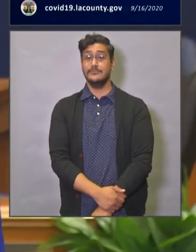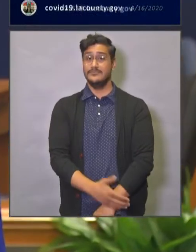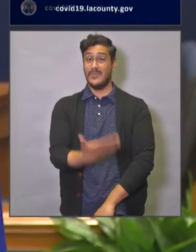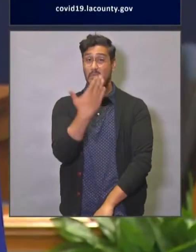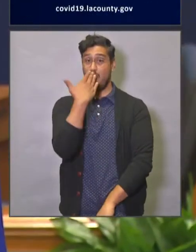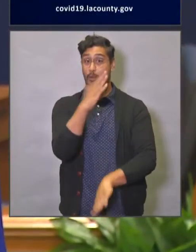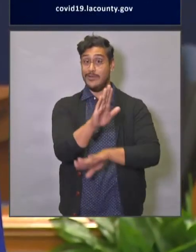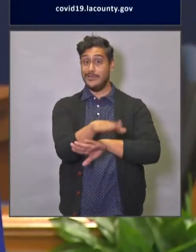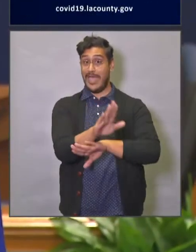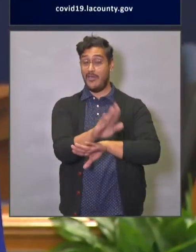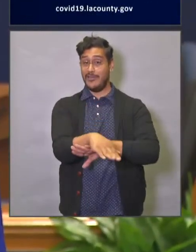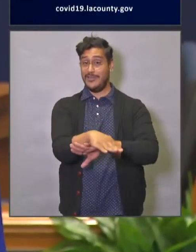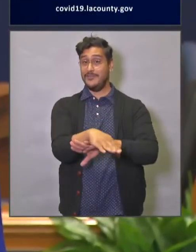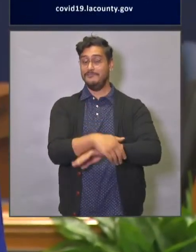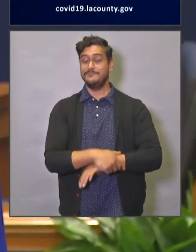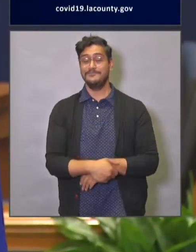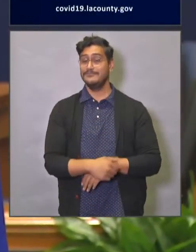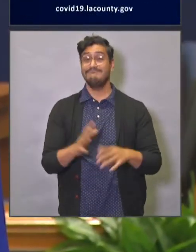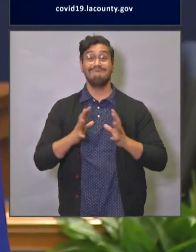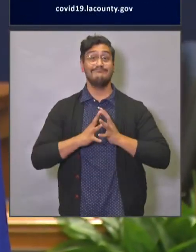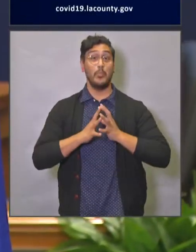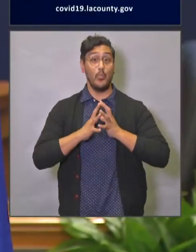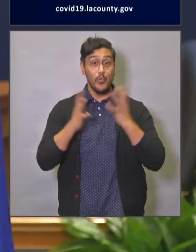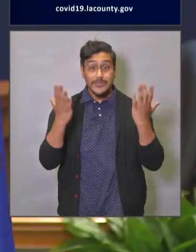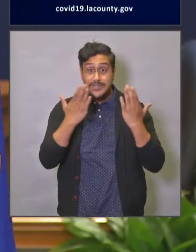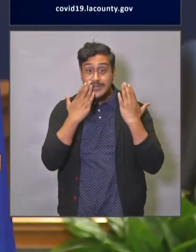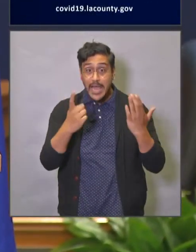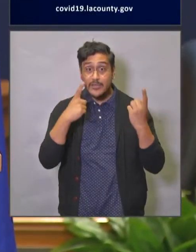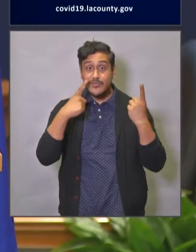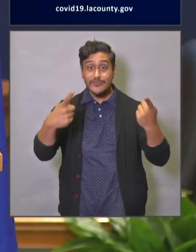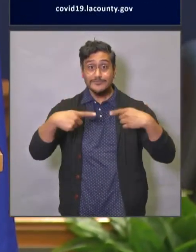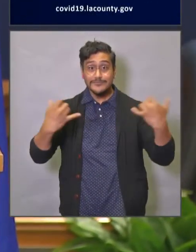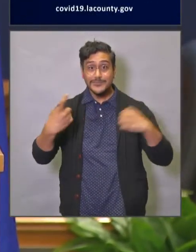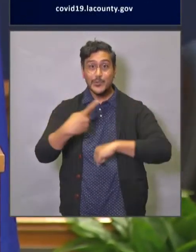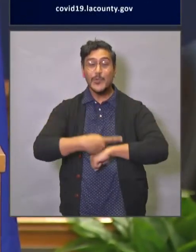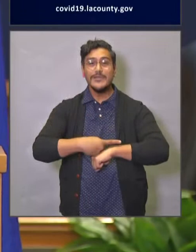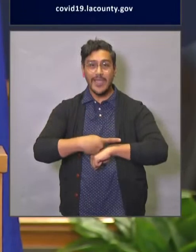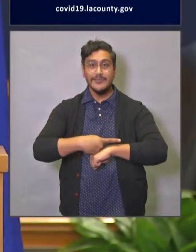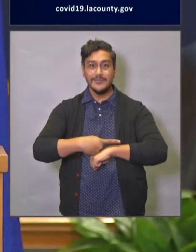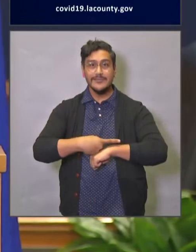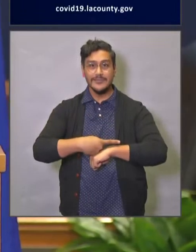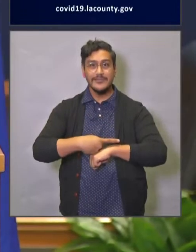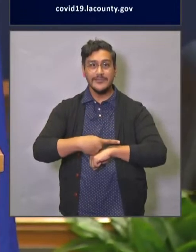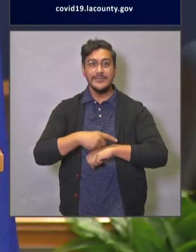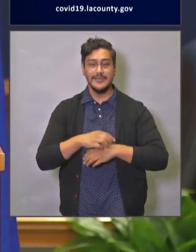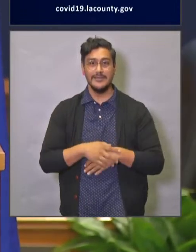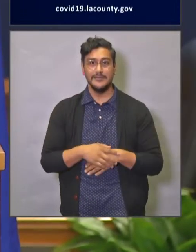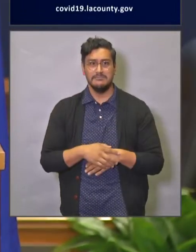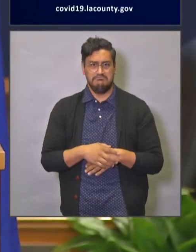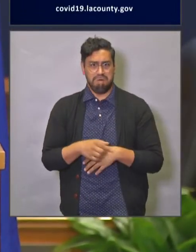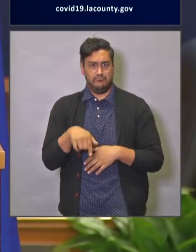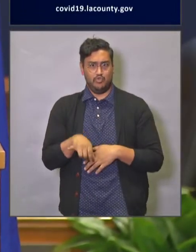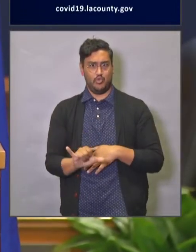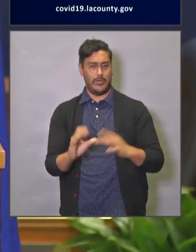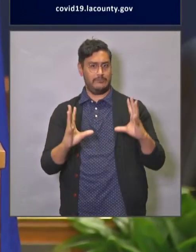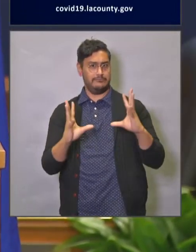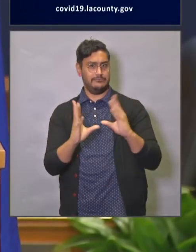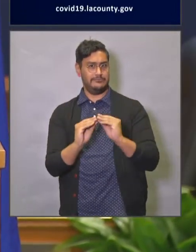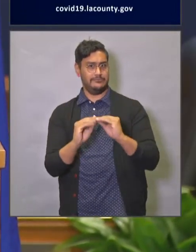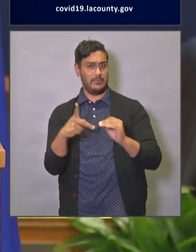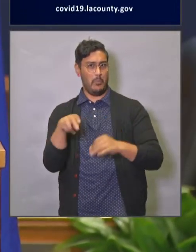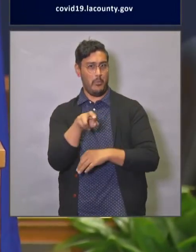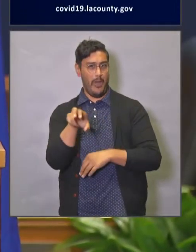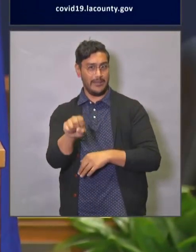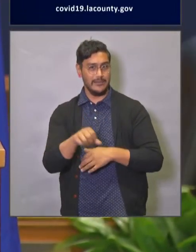Buenas tardes a todos y muchas gracias por estar aquí hoy con nosotros en esta conferencia de la prensa.